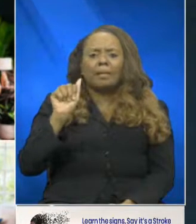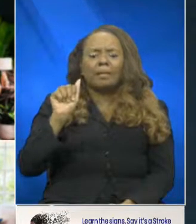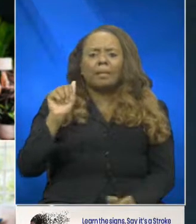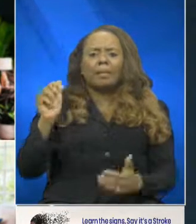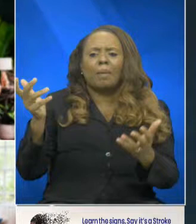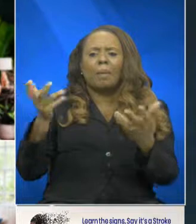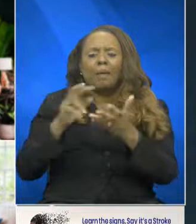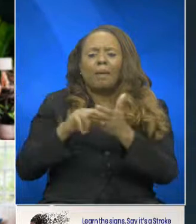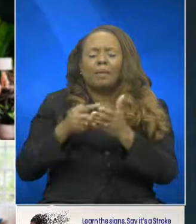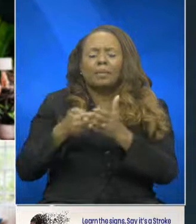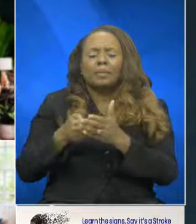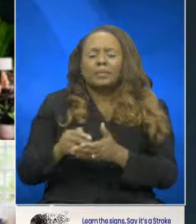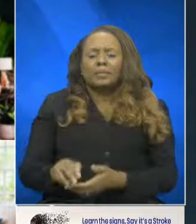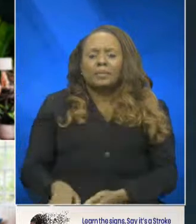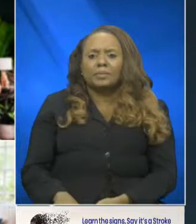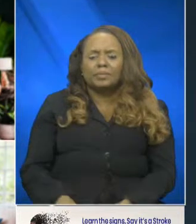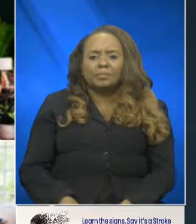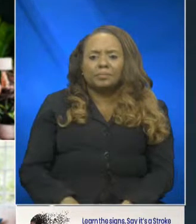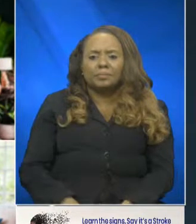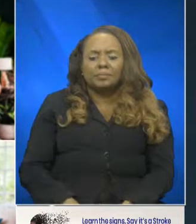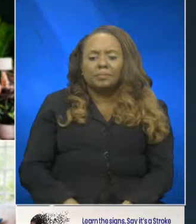caller's experience?